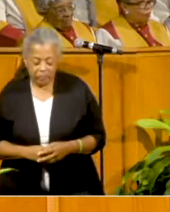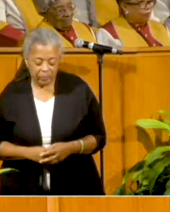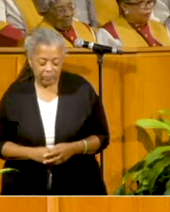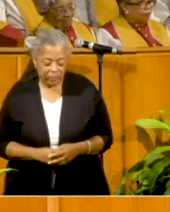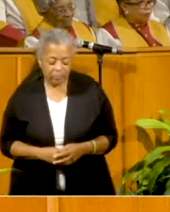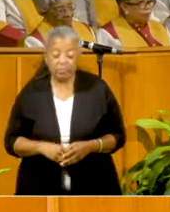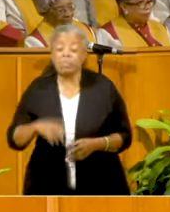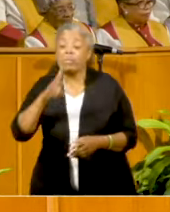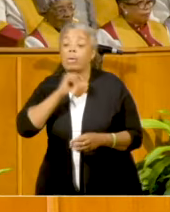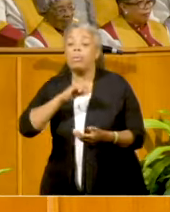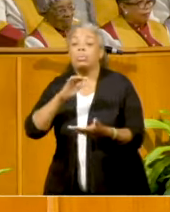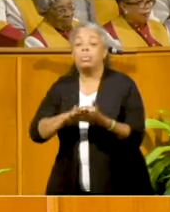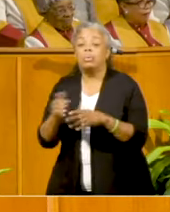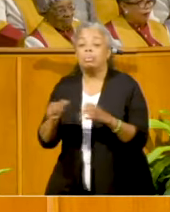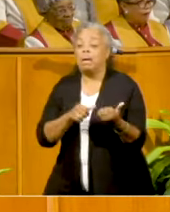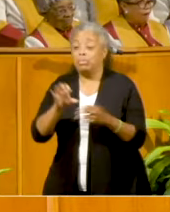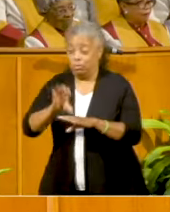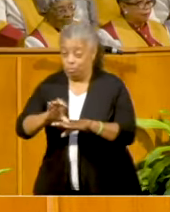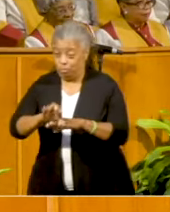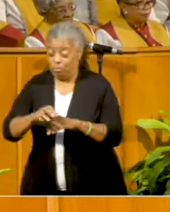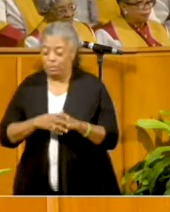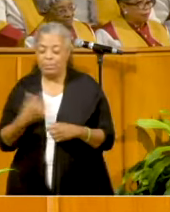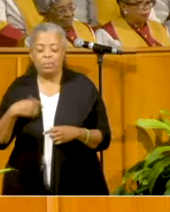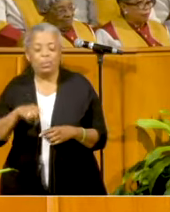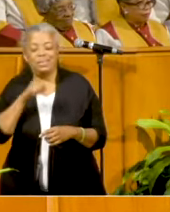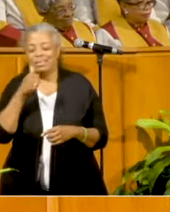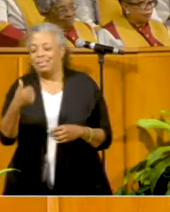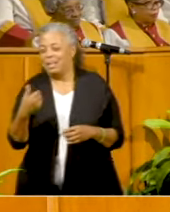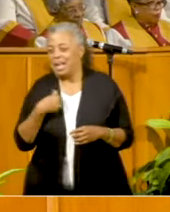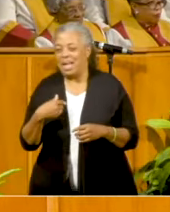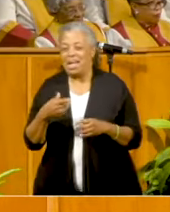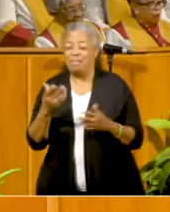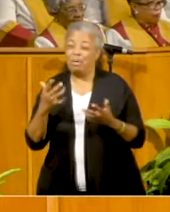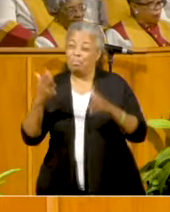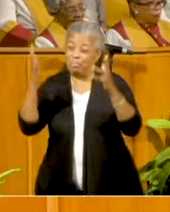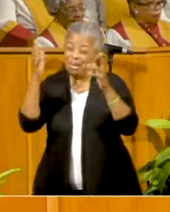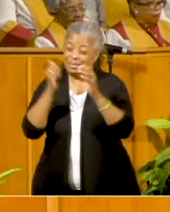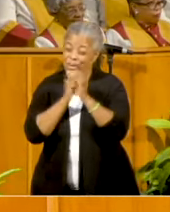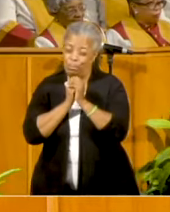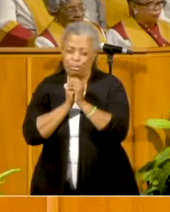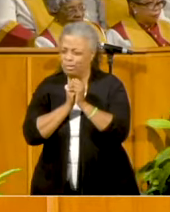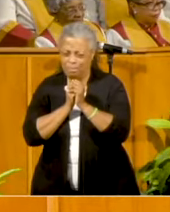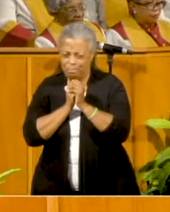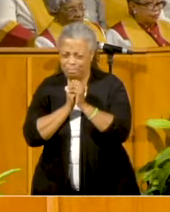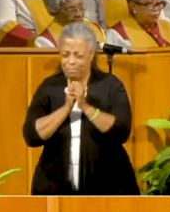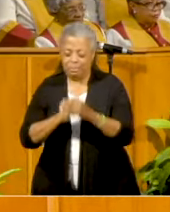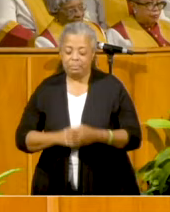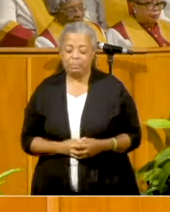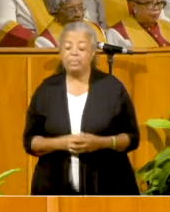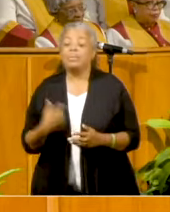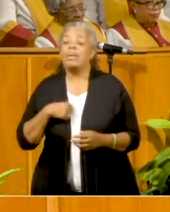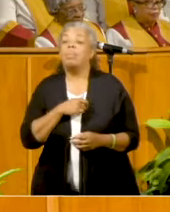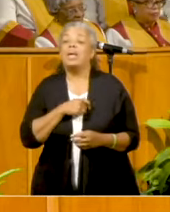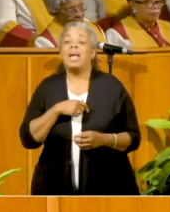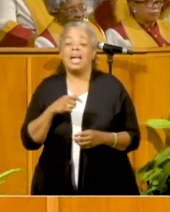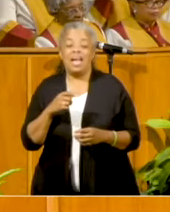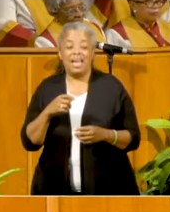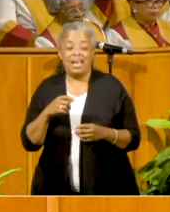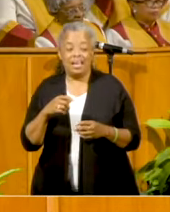It was old school Baptist church. We didn't have praise and worship. We had